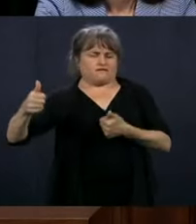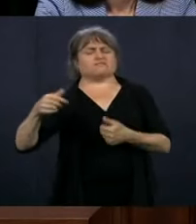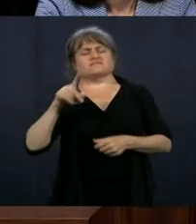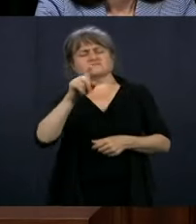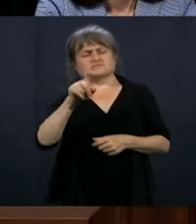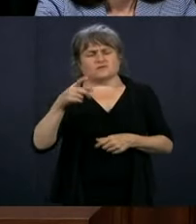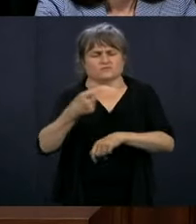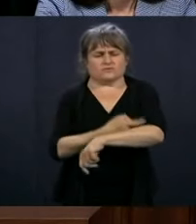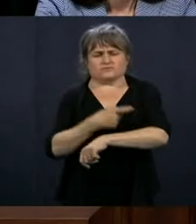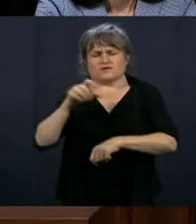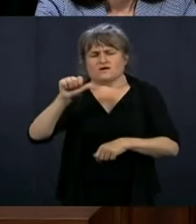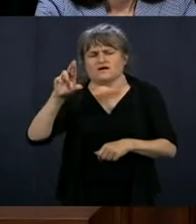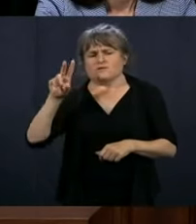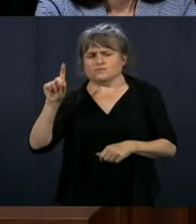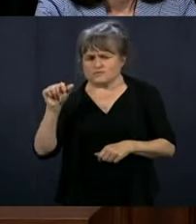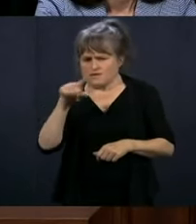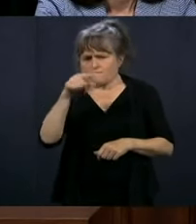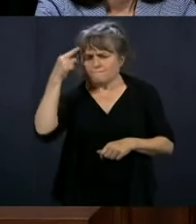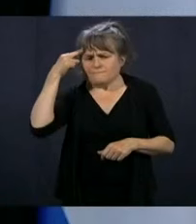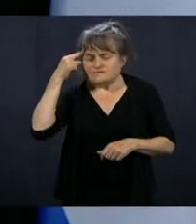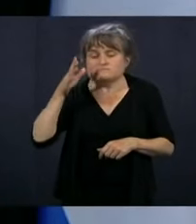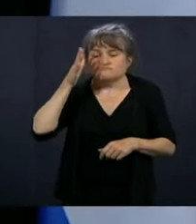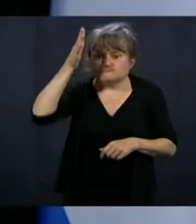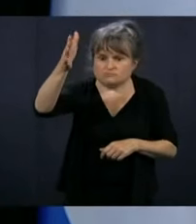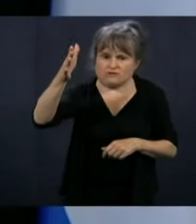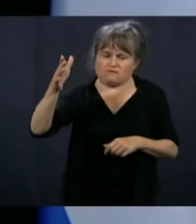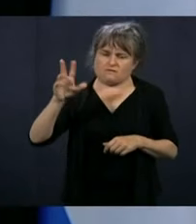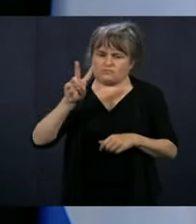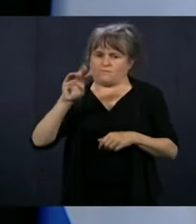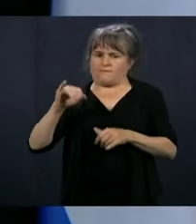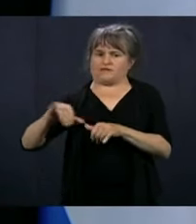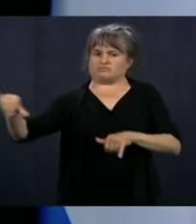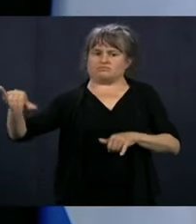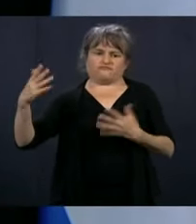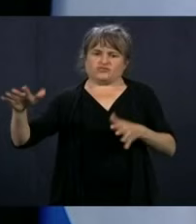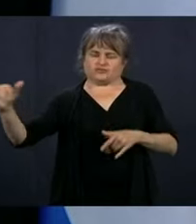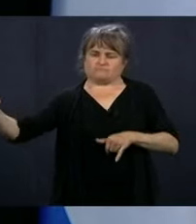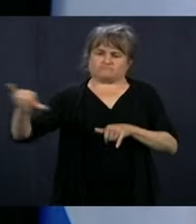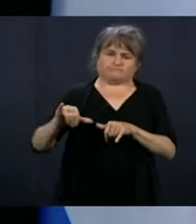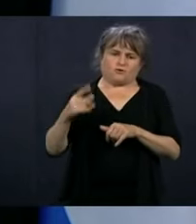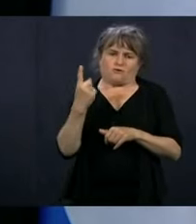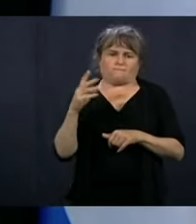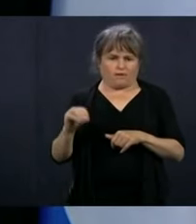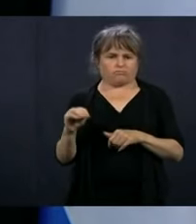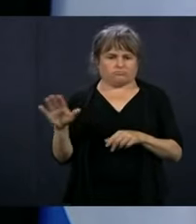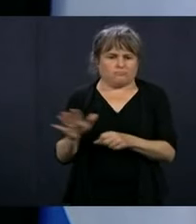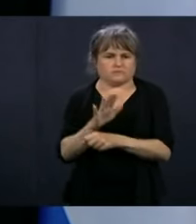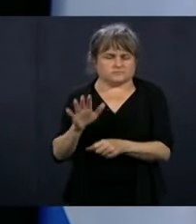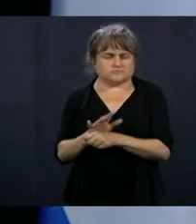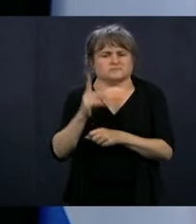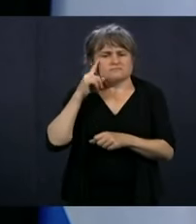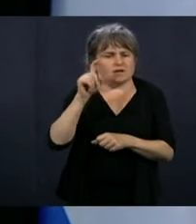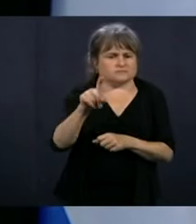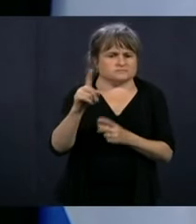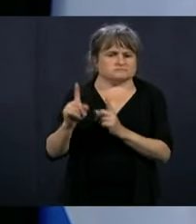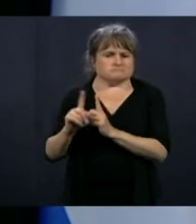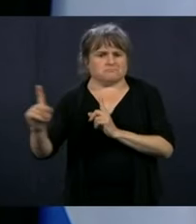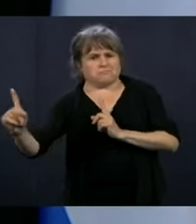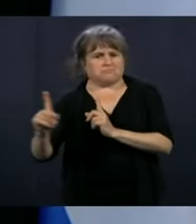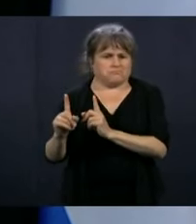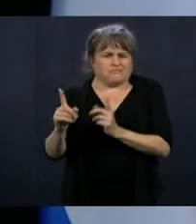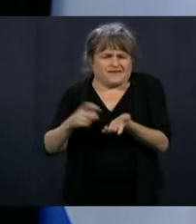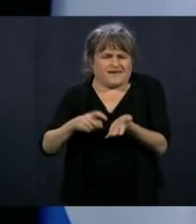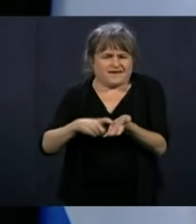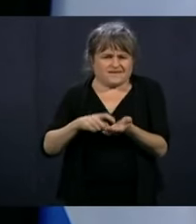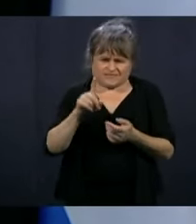yes or not, or no, you will be recommended the 1 meter distance using what already exists in terms of data?